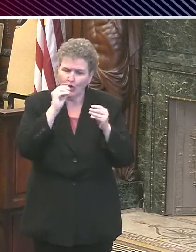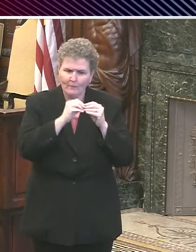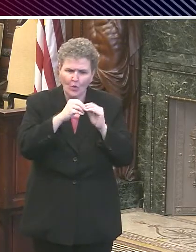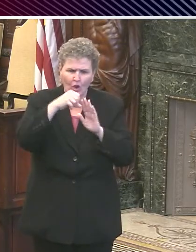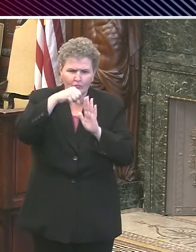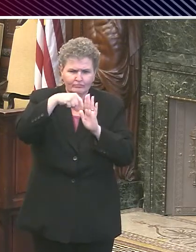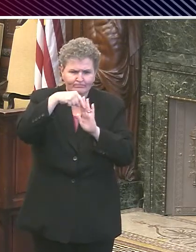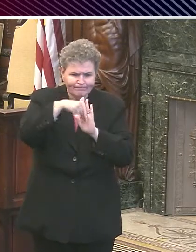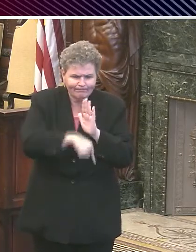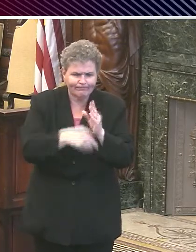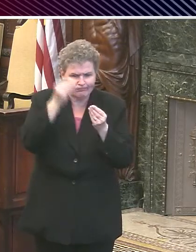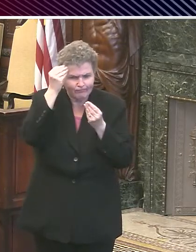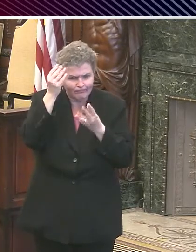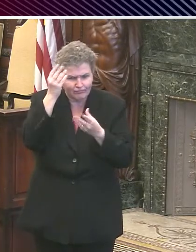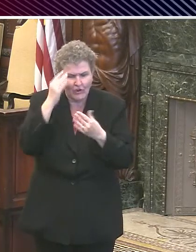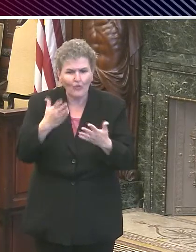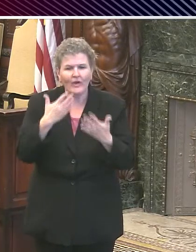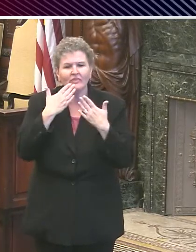www.phila.gov/COVID. Thanks.